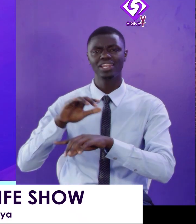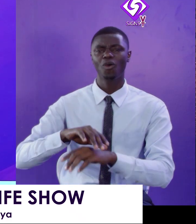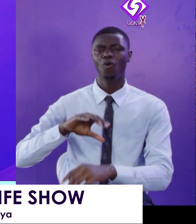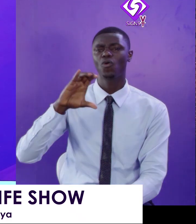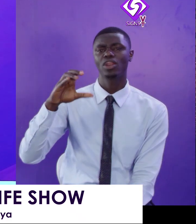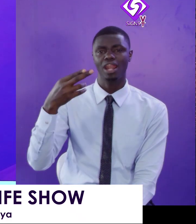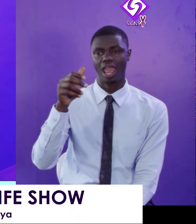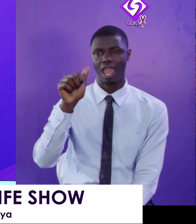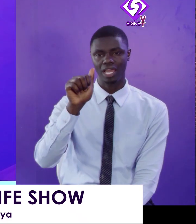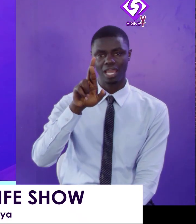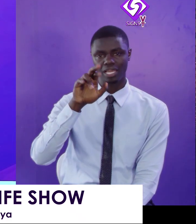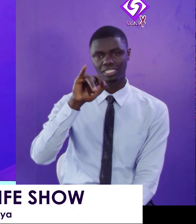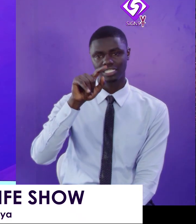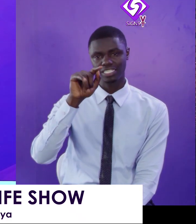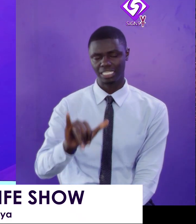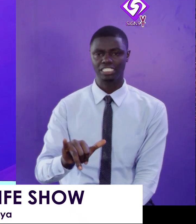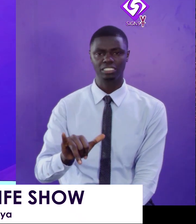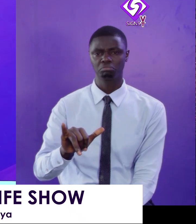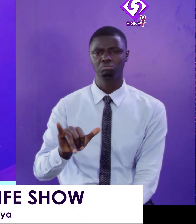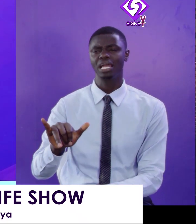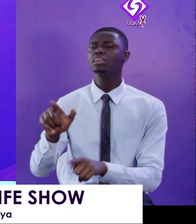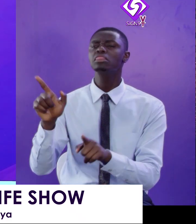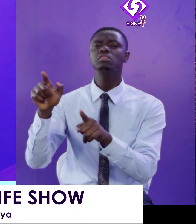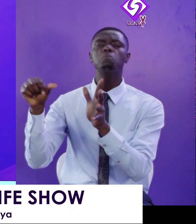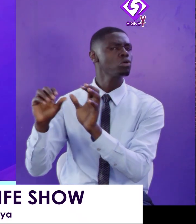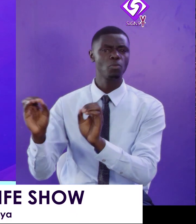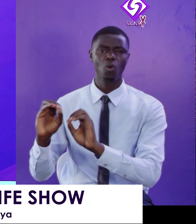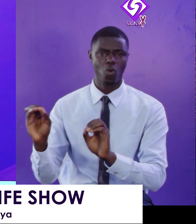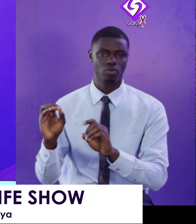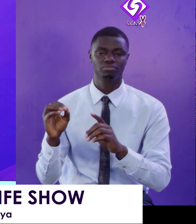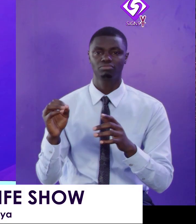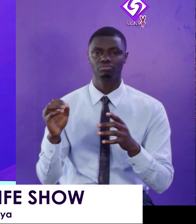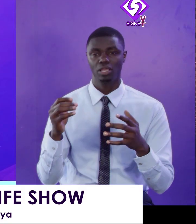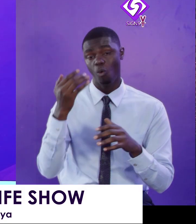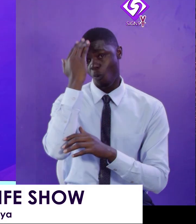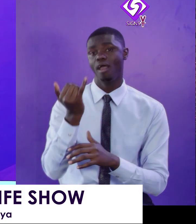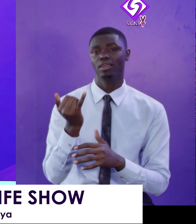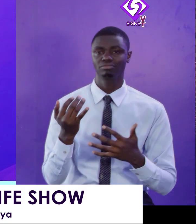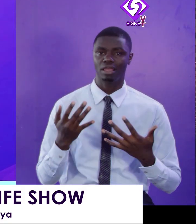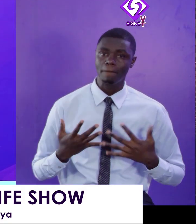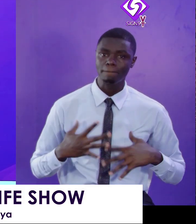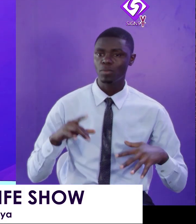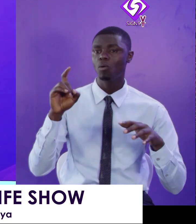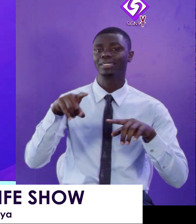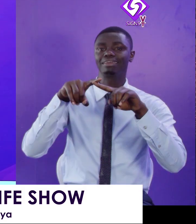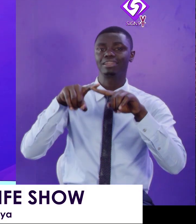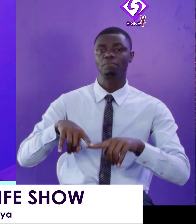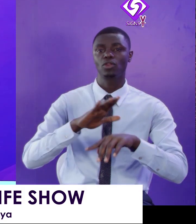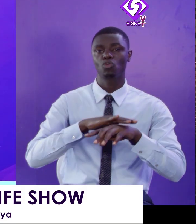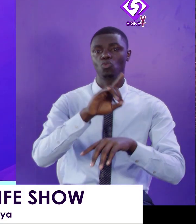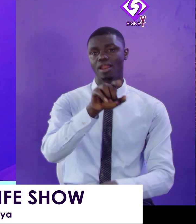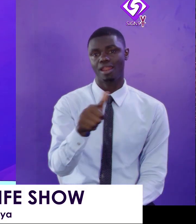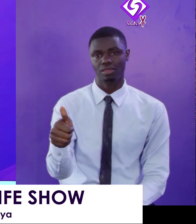Nothing wrong about it, because humanity, to some extent, have to depend on one another. Humanity